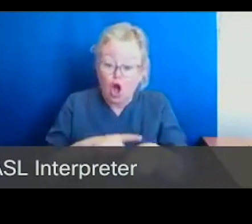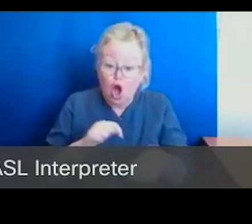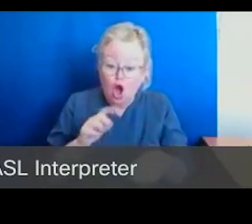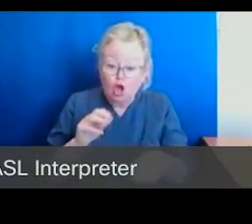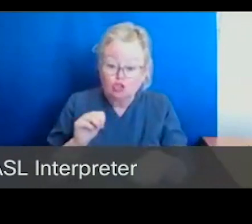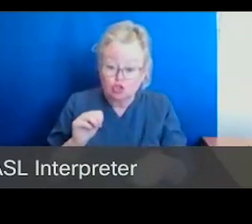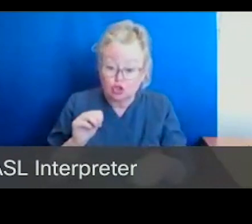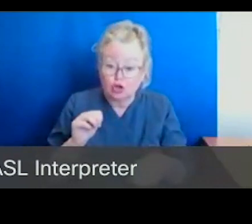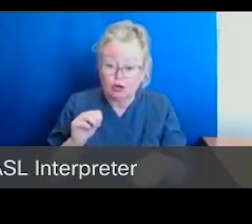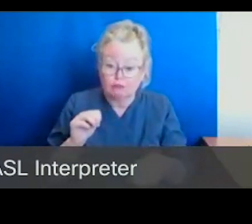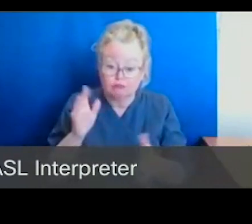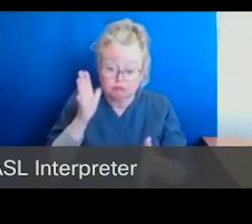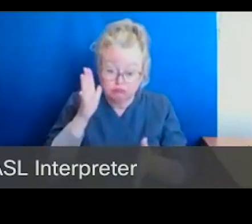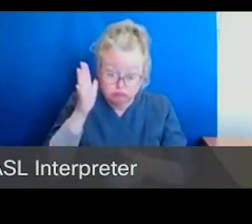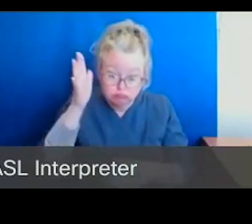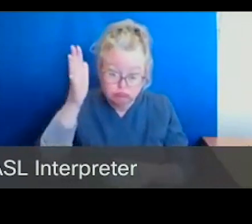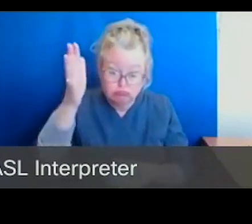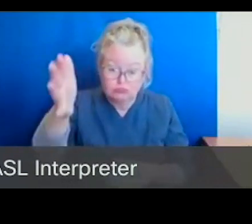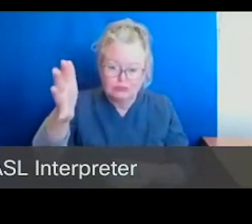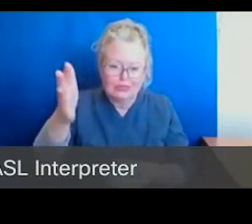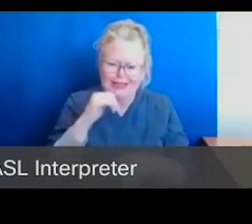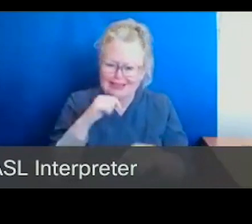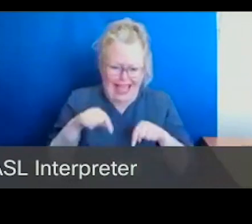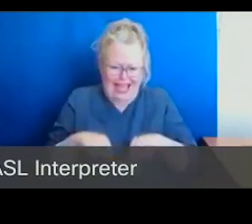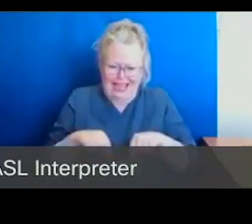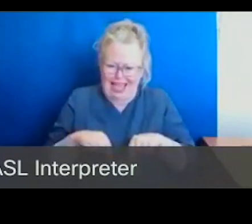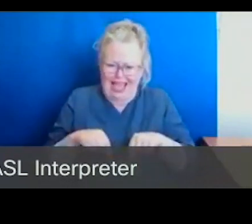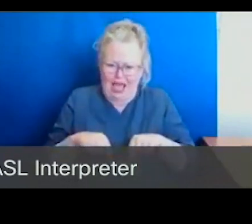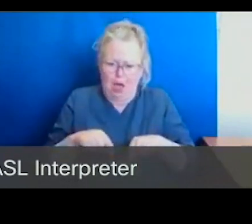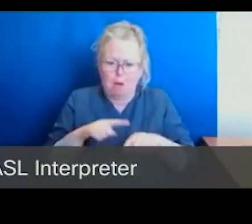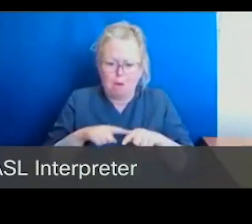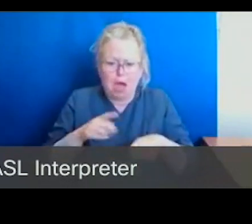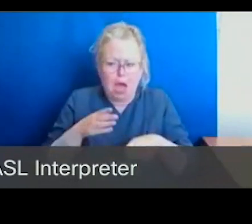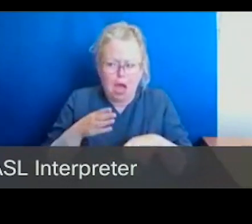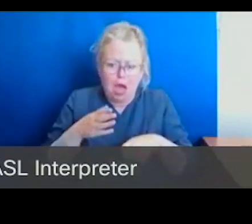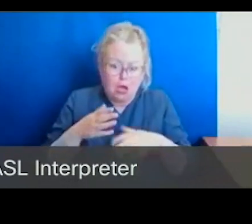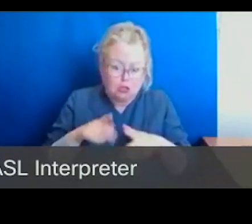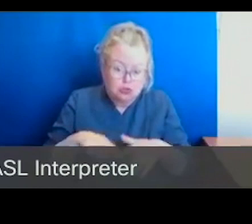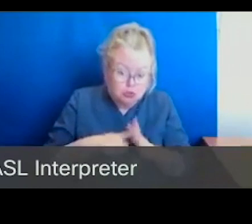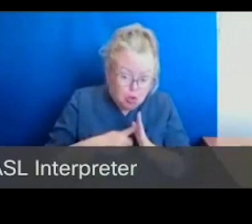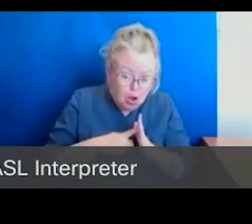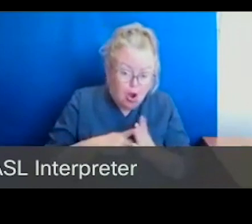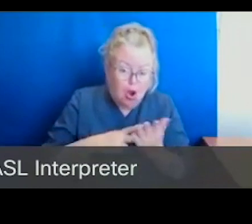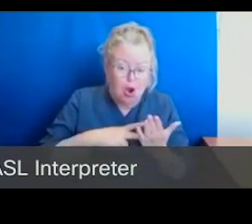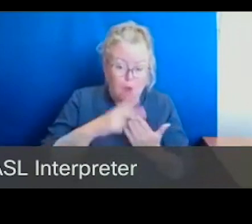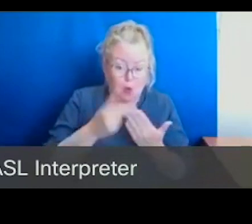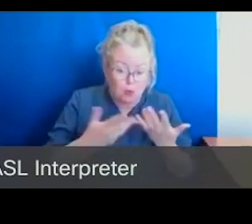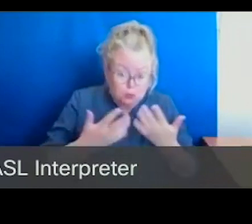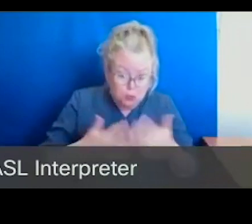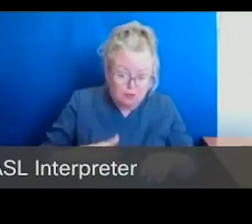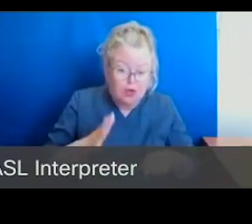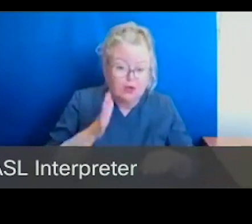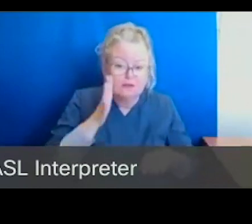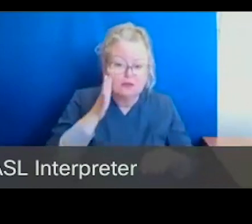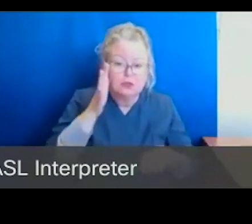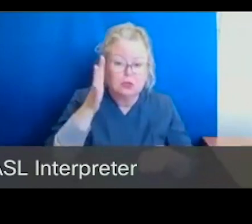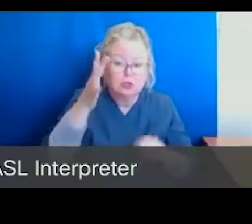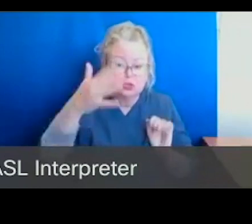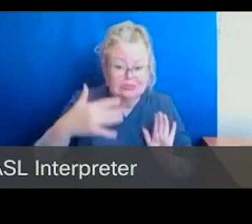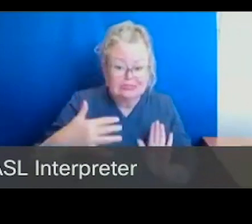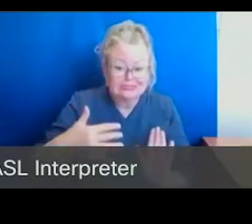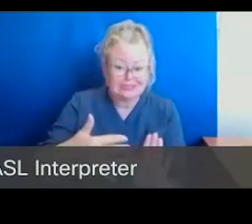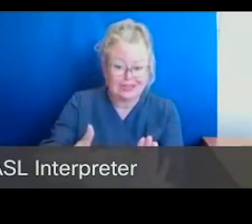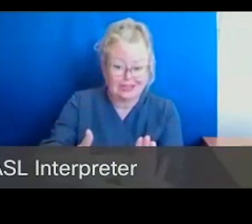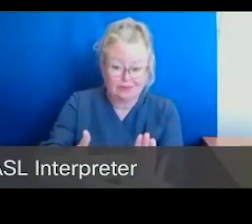which means going beyond an immediate outcome after a program or an issue ends. There is no specific